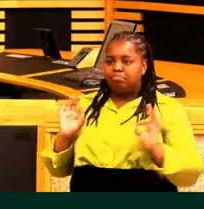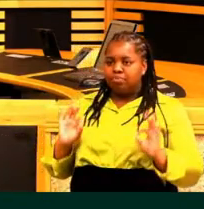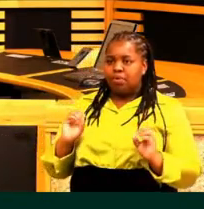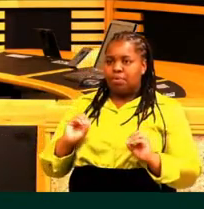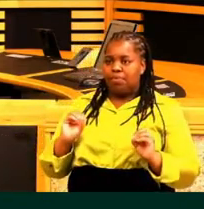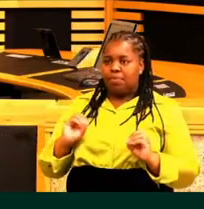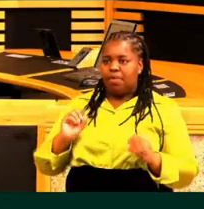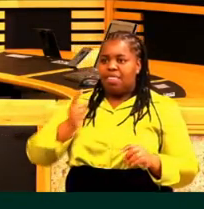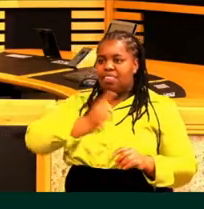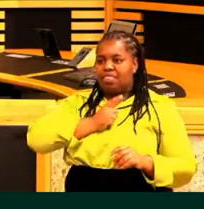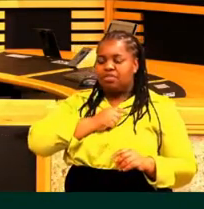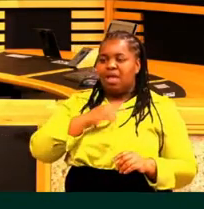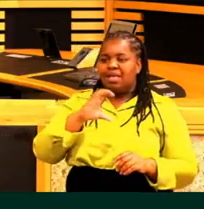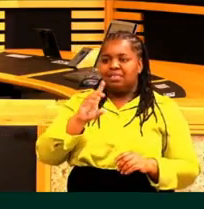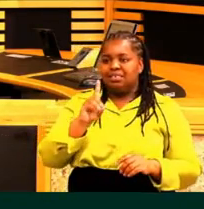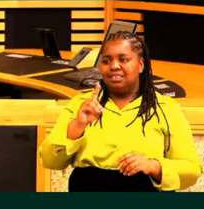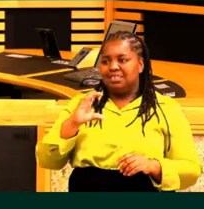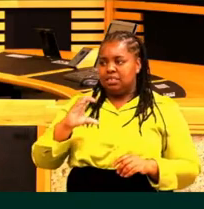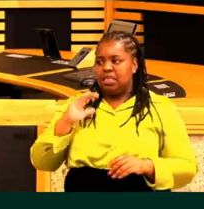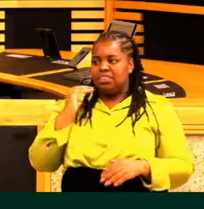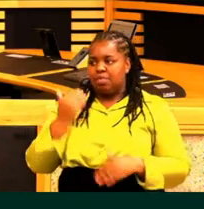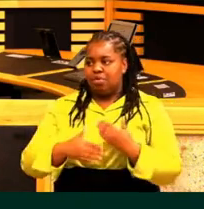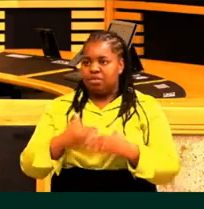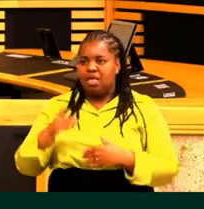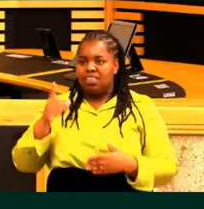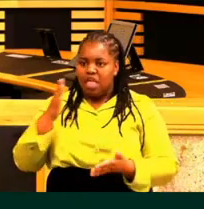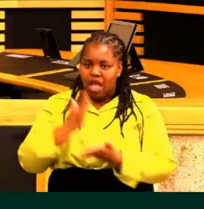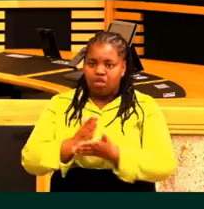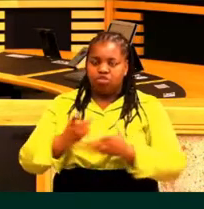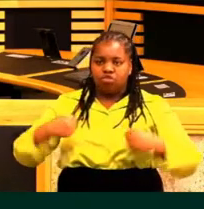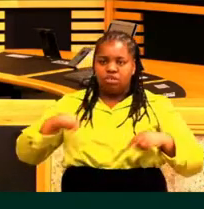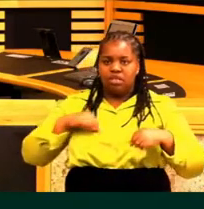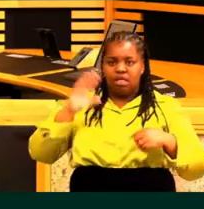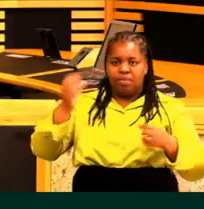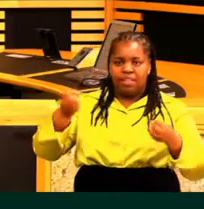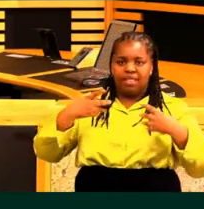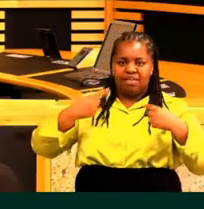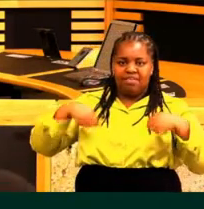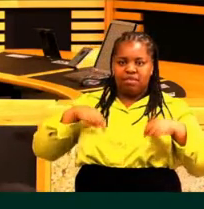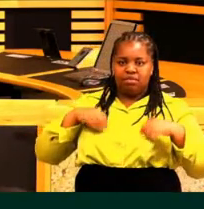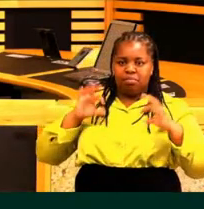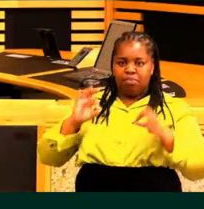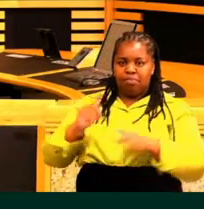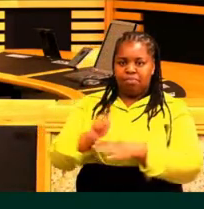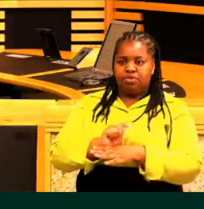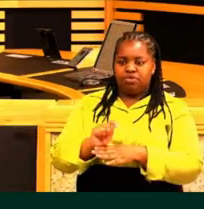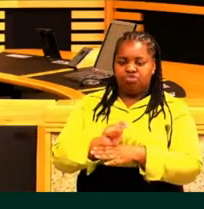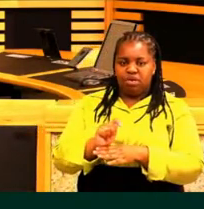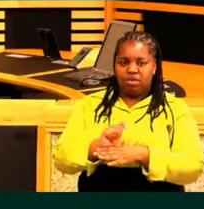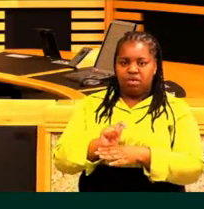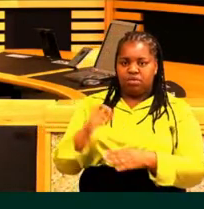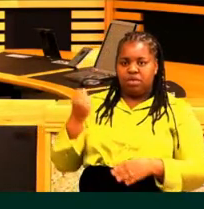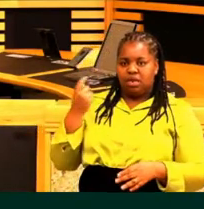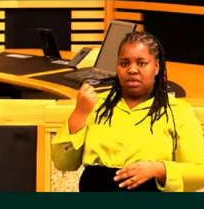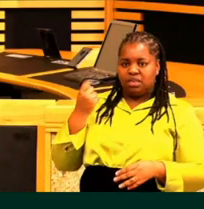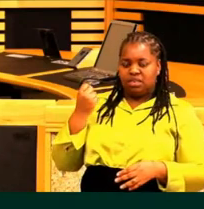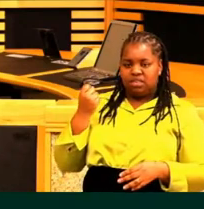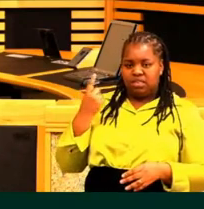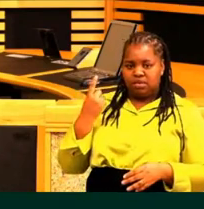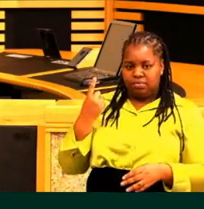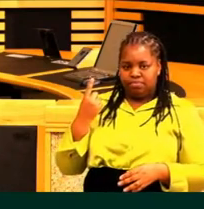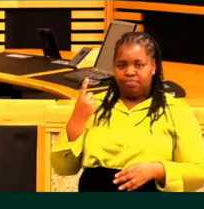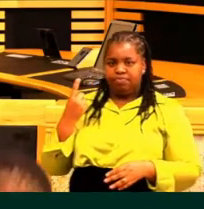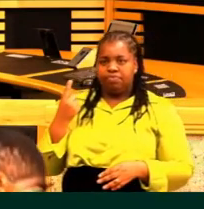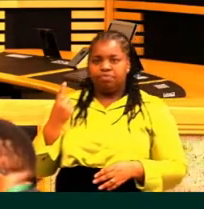that's why CTC in the process they've assured us that they will give us a pre-training in understanding the the cooperatives